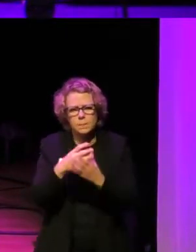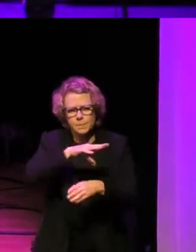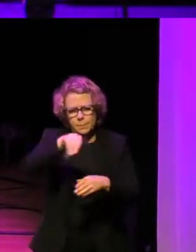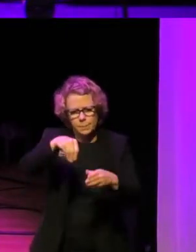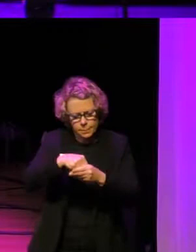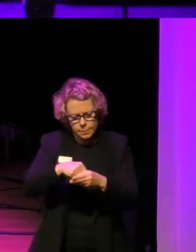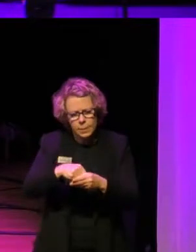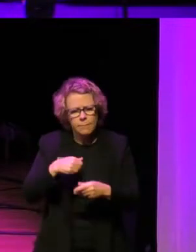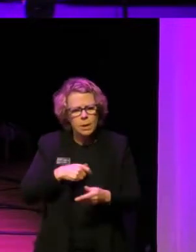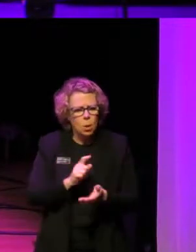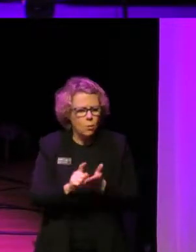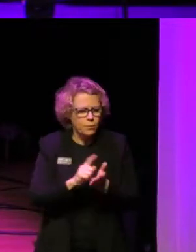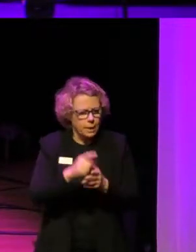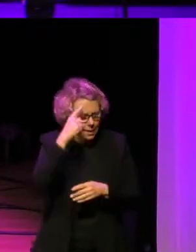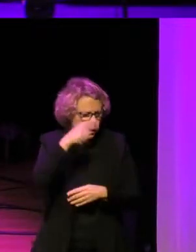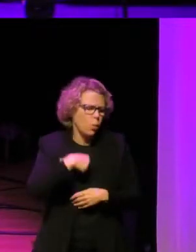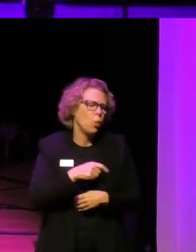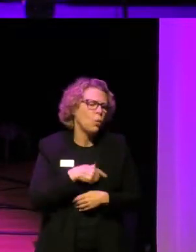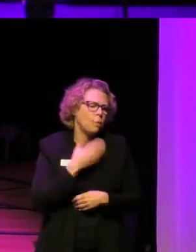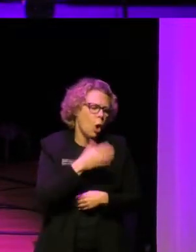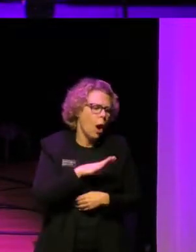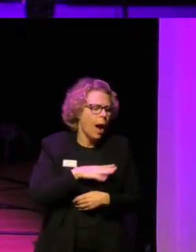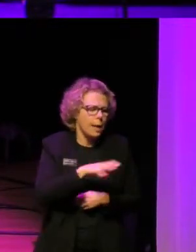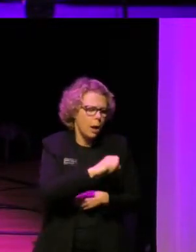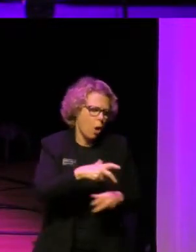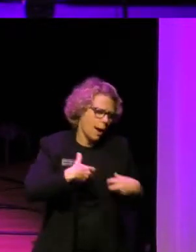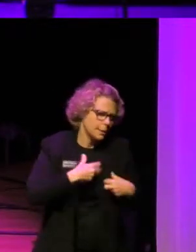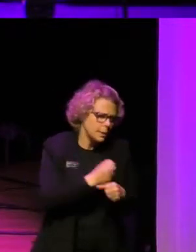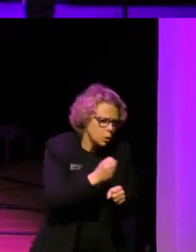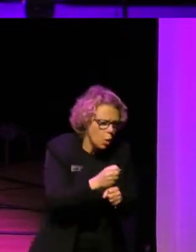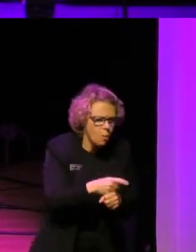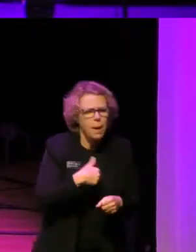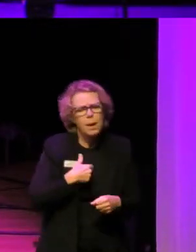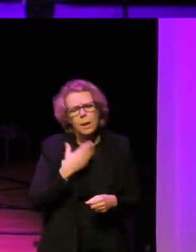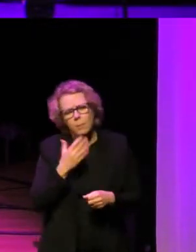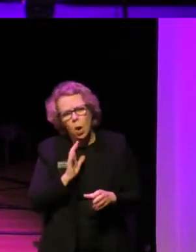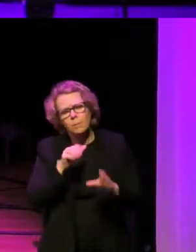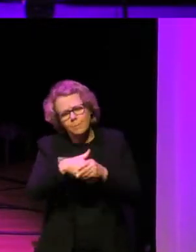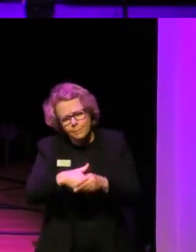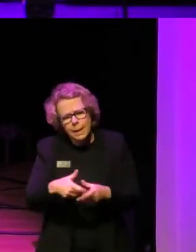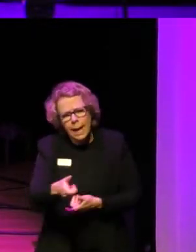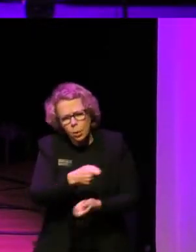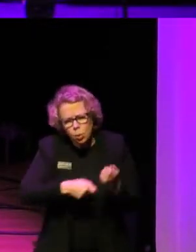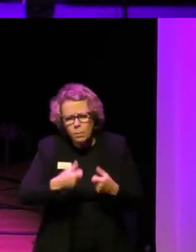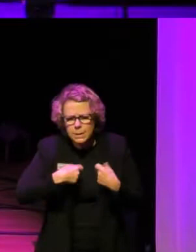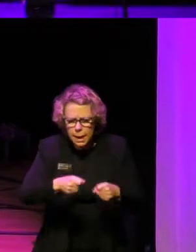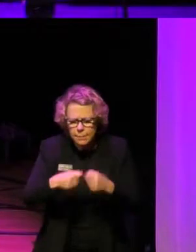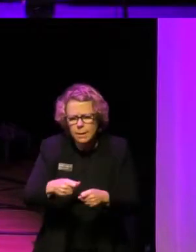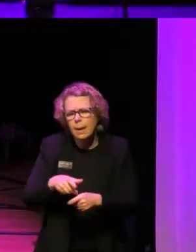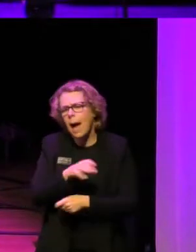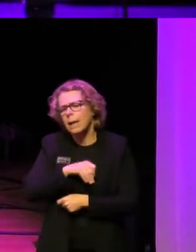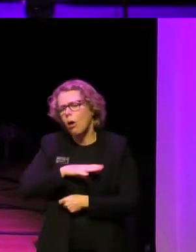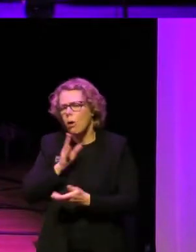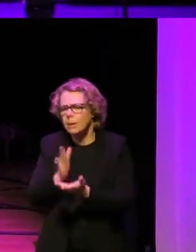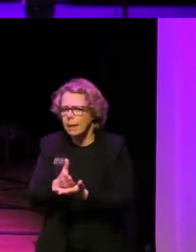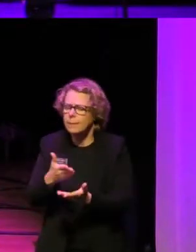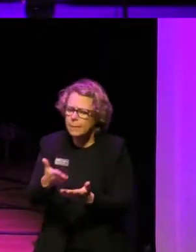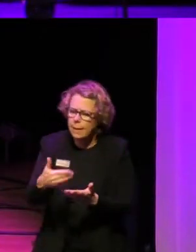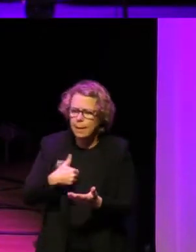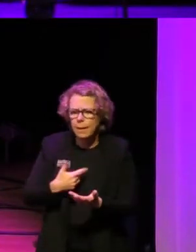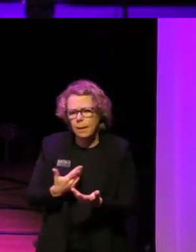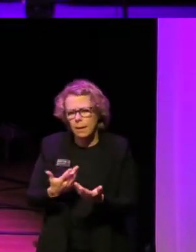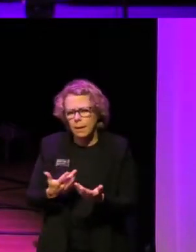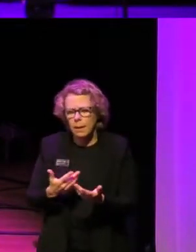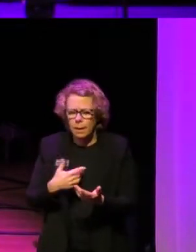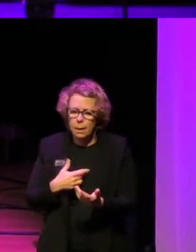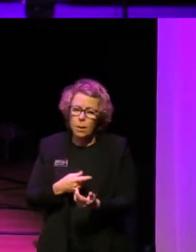we think about making sure that everyone has a job, everyone has a right to participate in economic activity, everyone has a right